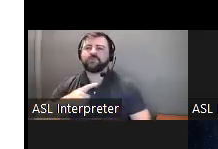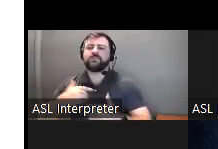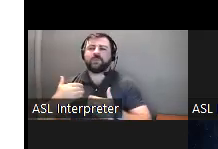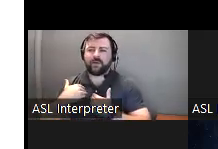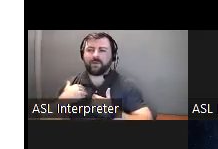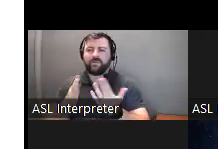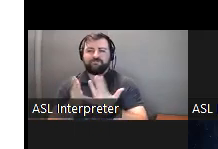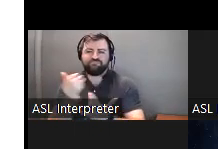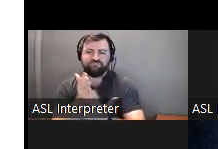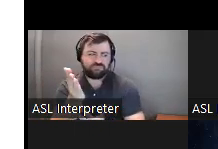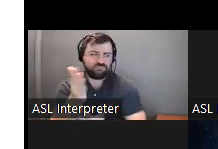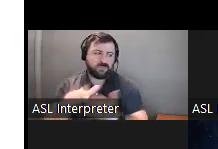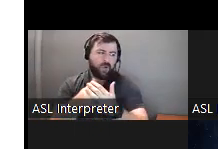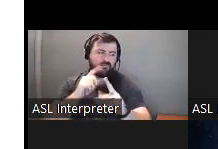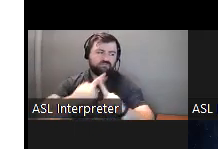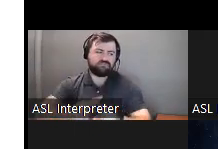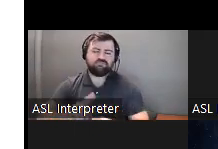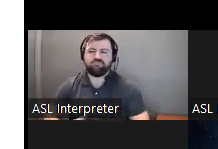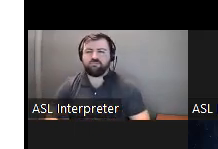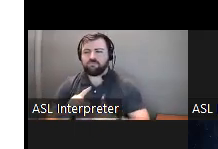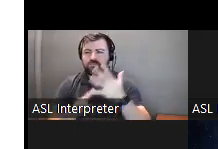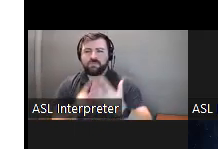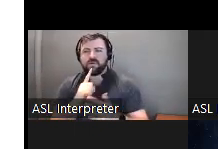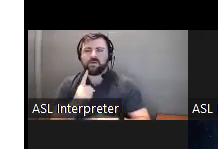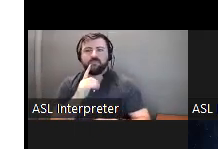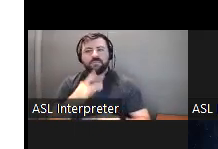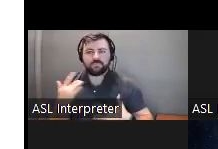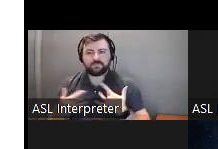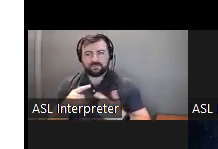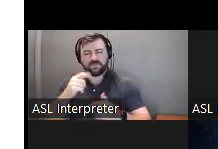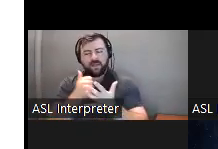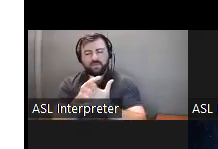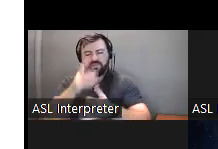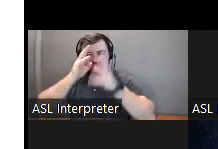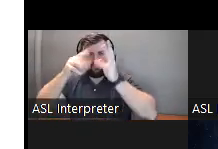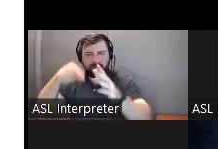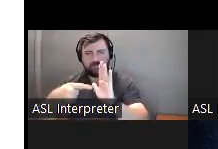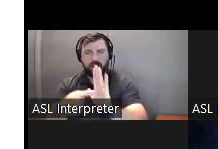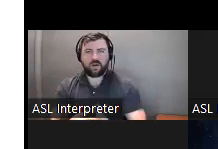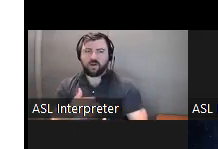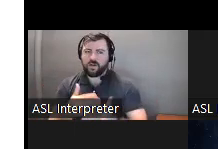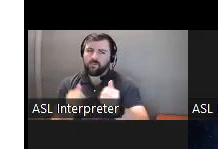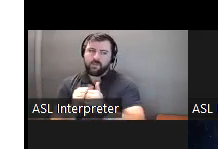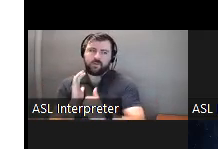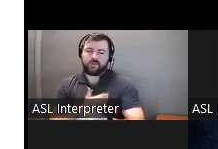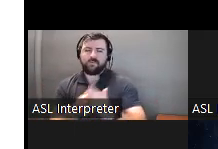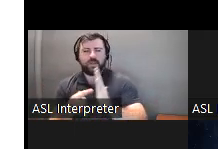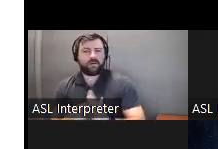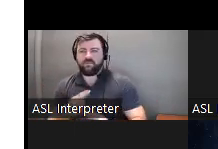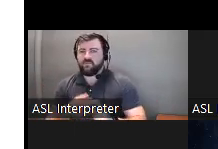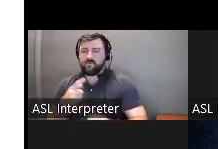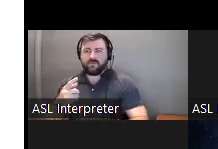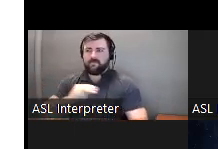things. So I am just super excited to help you create this model alongside some of our alumni members who have been with us from the